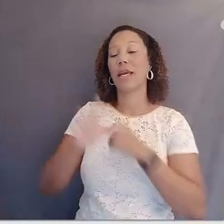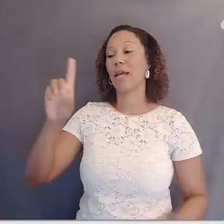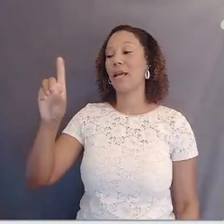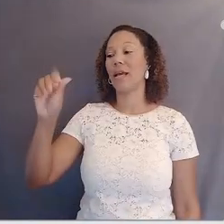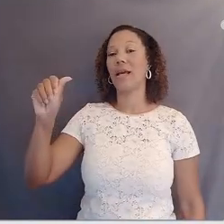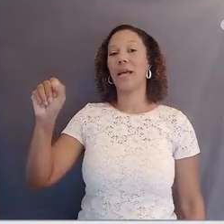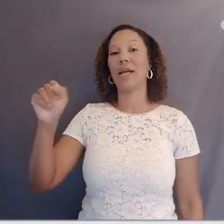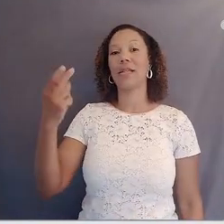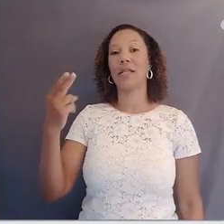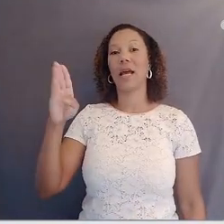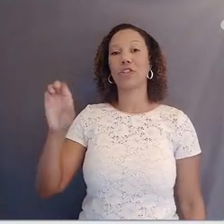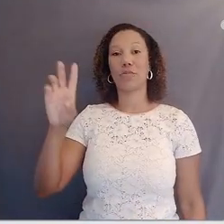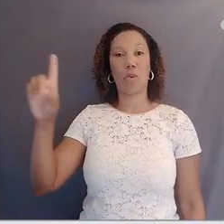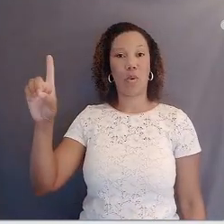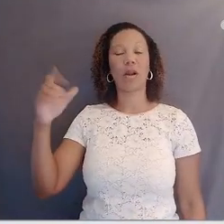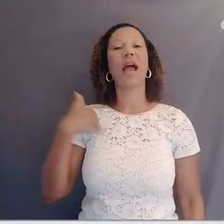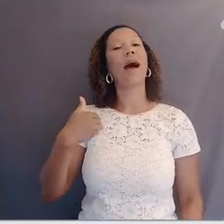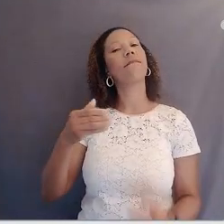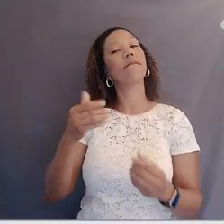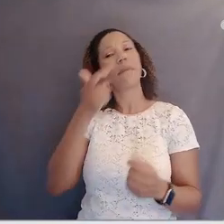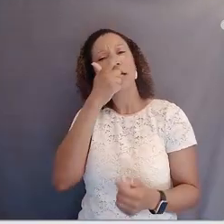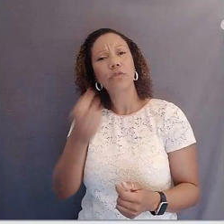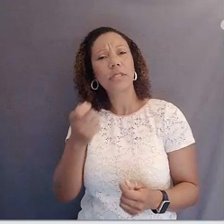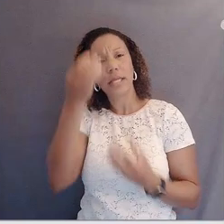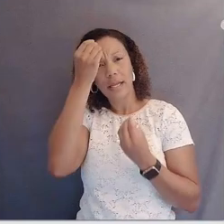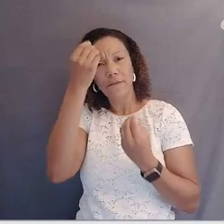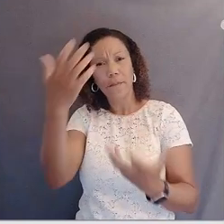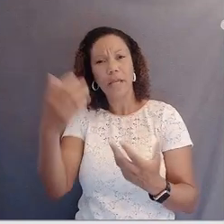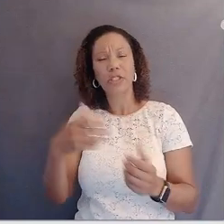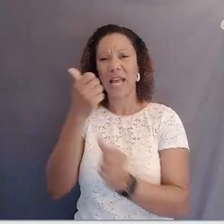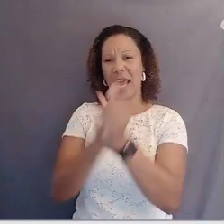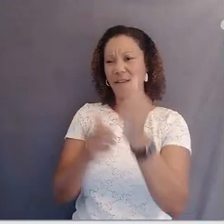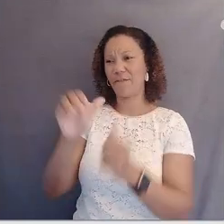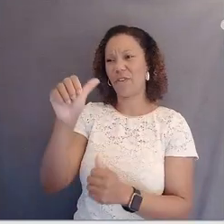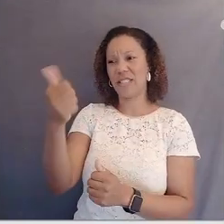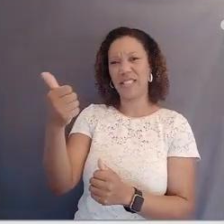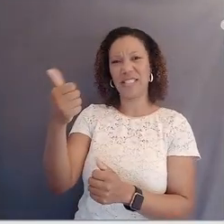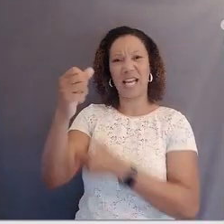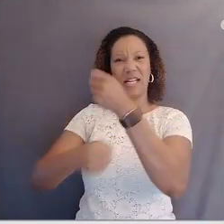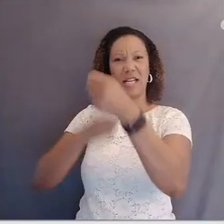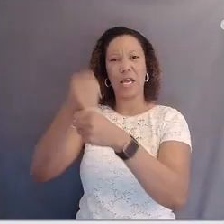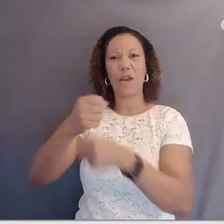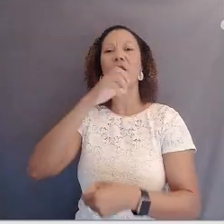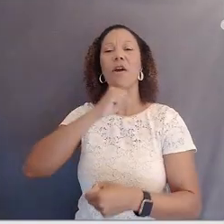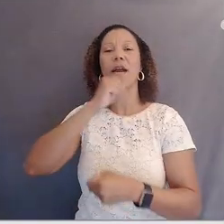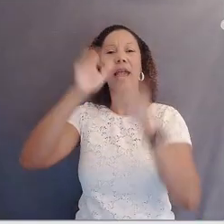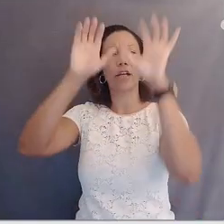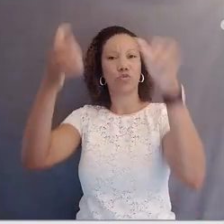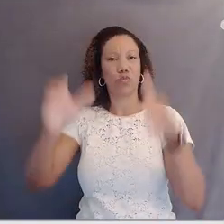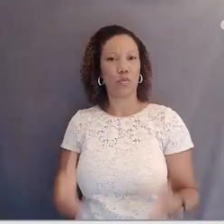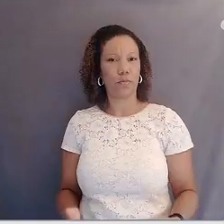because they have some interesting information there in that they broke it out by 10-year age groups for